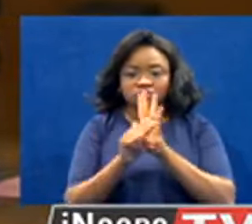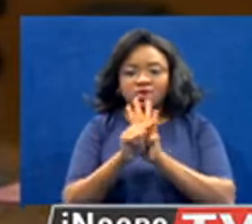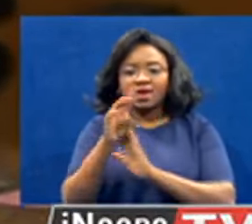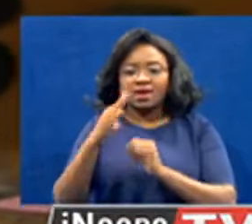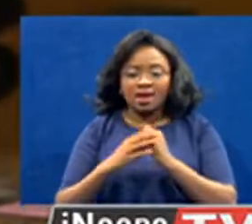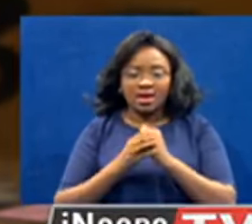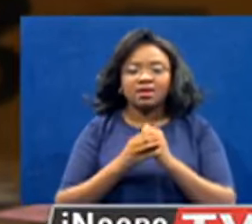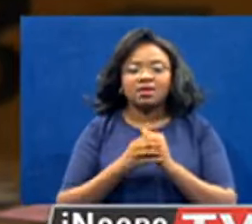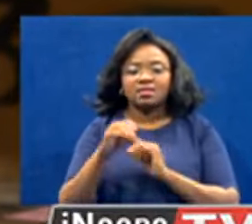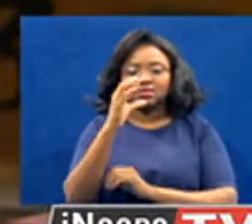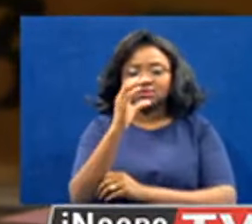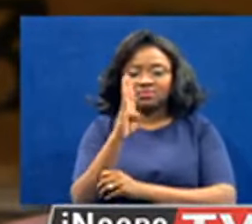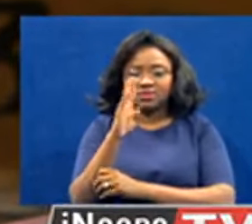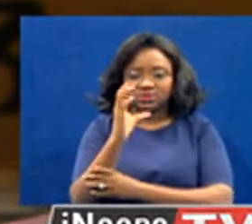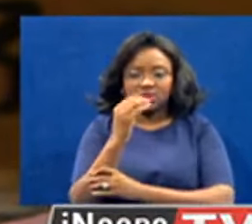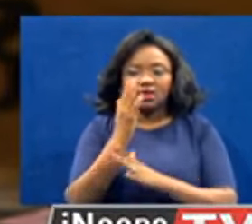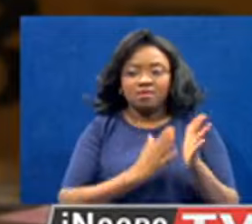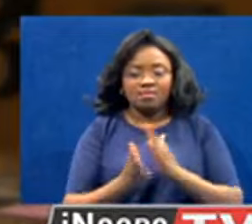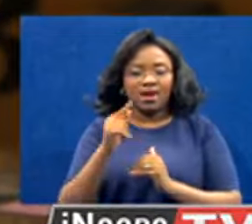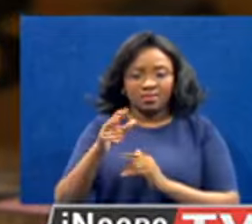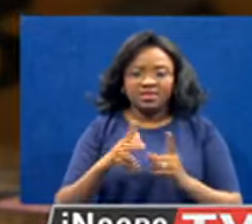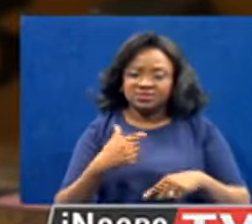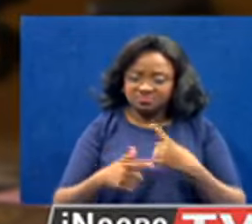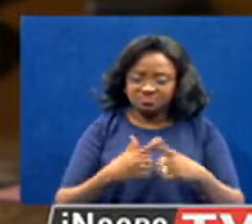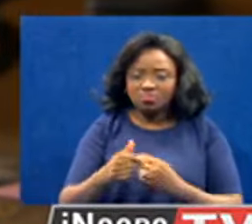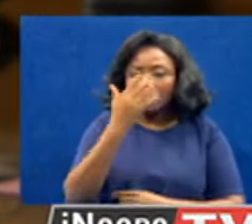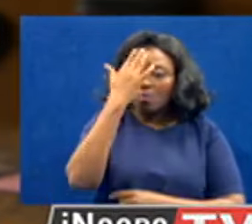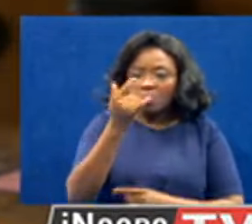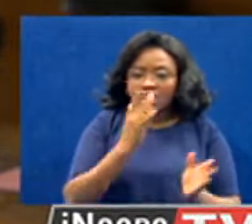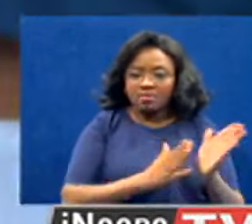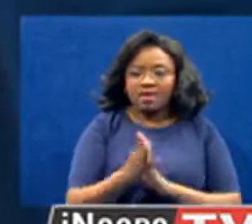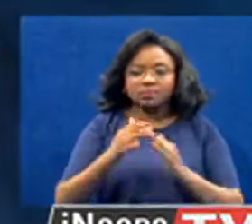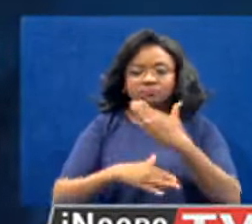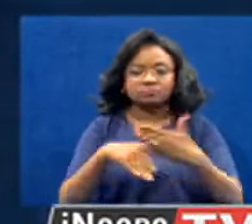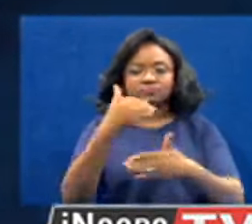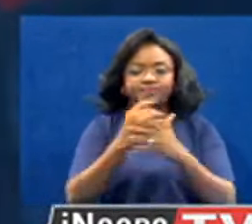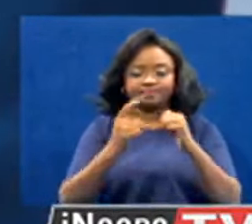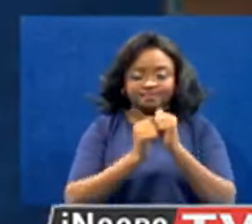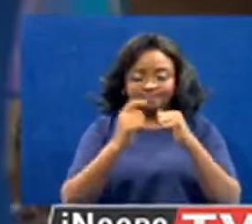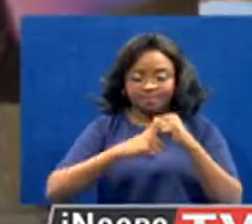education are underway as it seeks to construct 16,000 new classrooms to accommodate